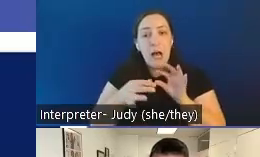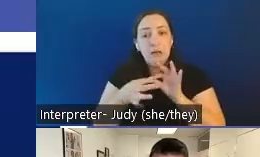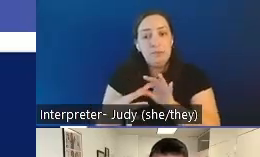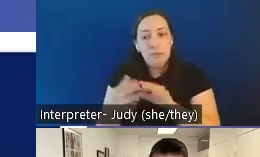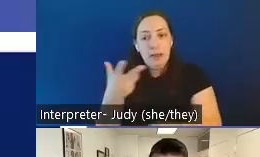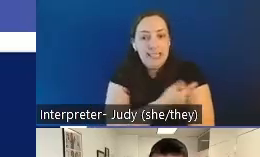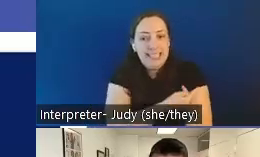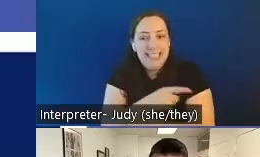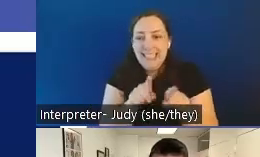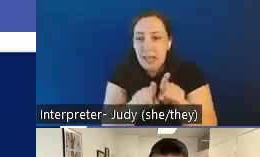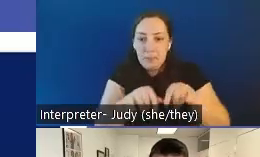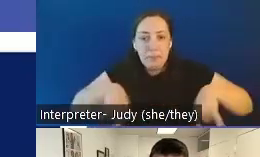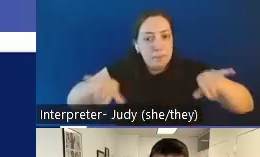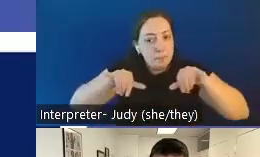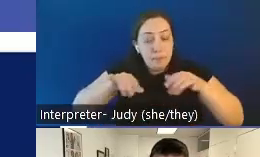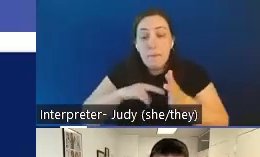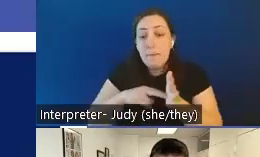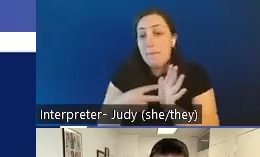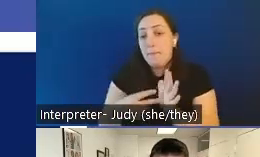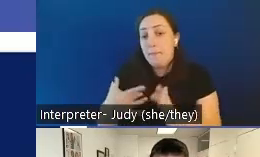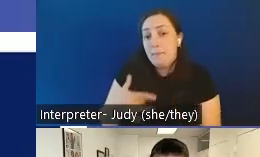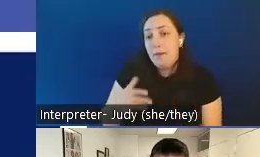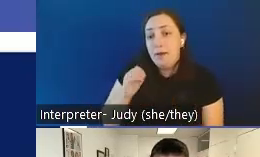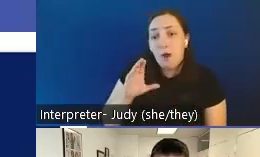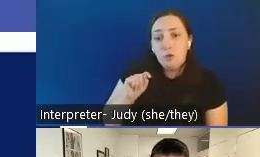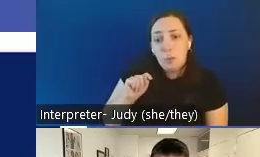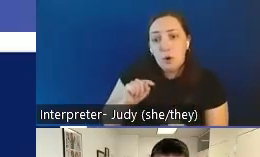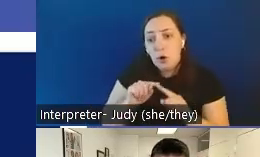of these. So this is typically October to March. There are